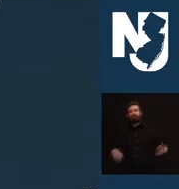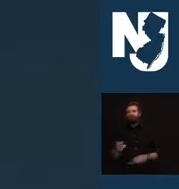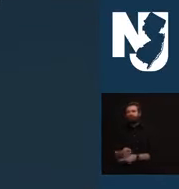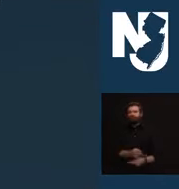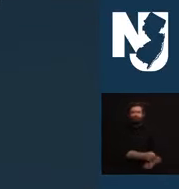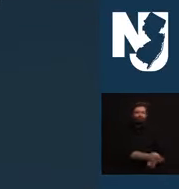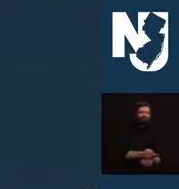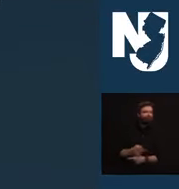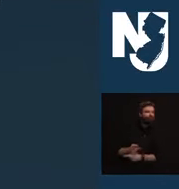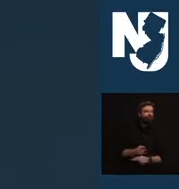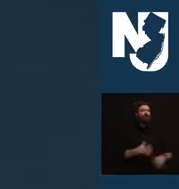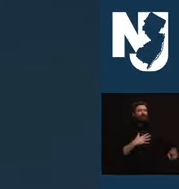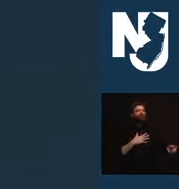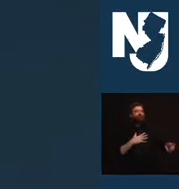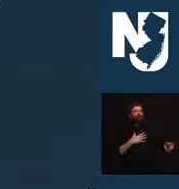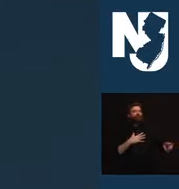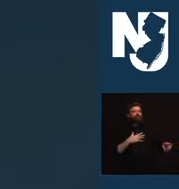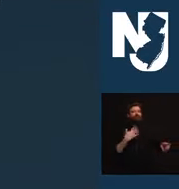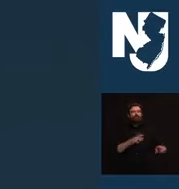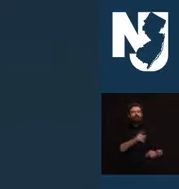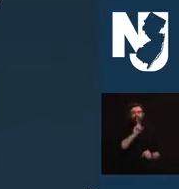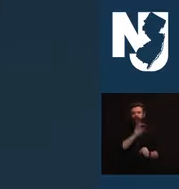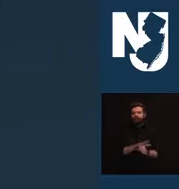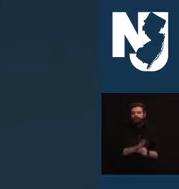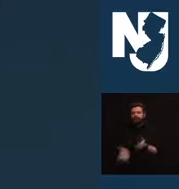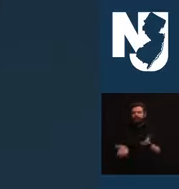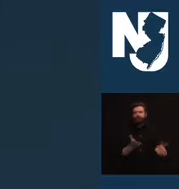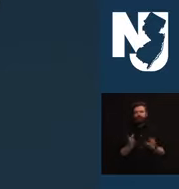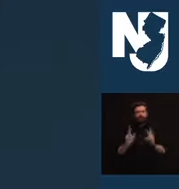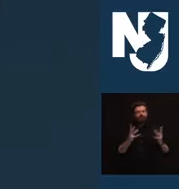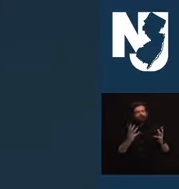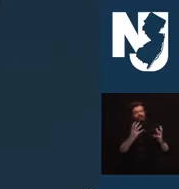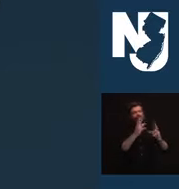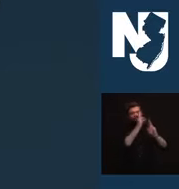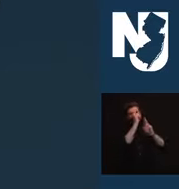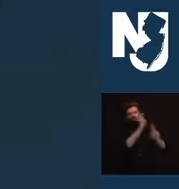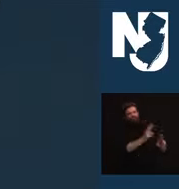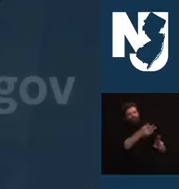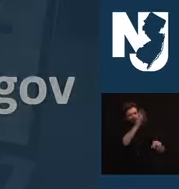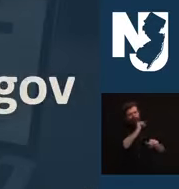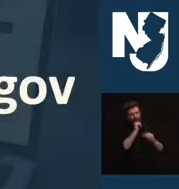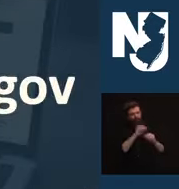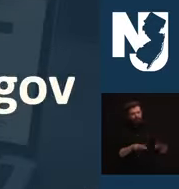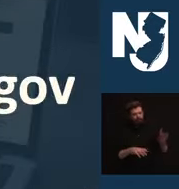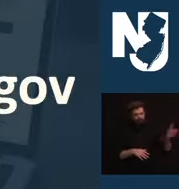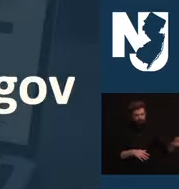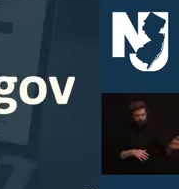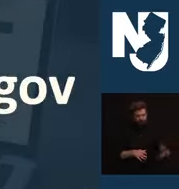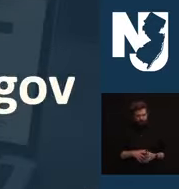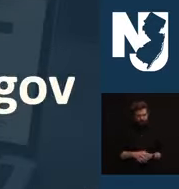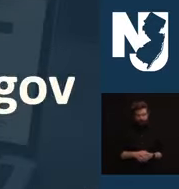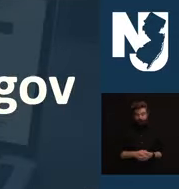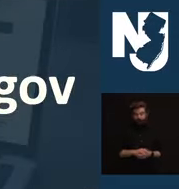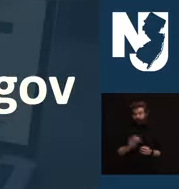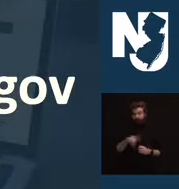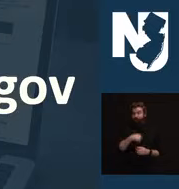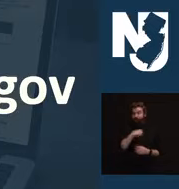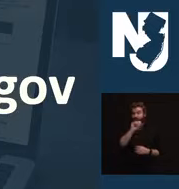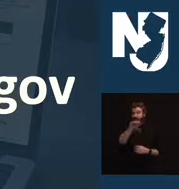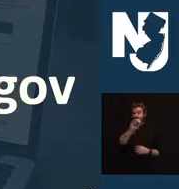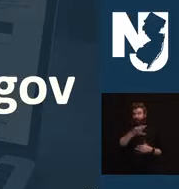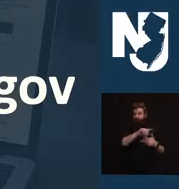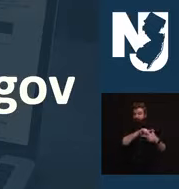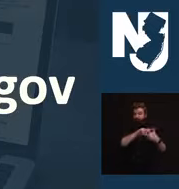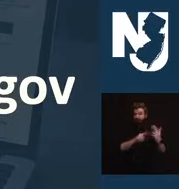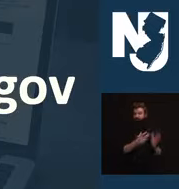others. May she rest in peace, and may God bless her and her family. So 3 more members of our New Jersey family, and take